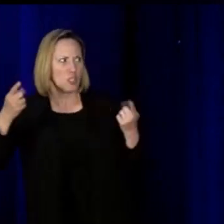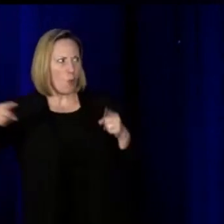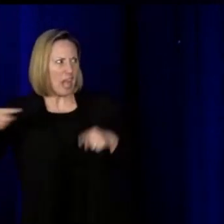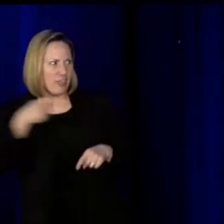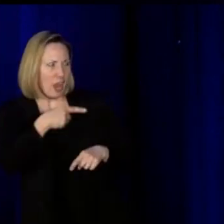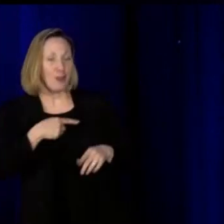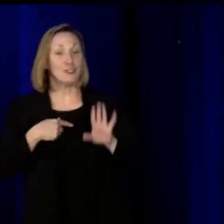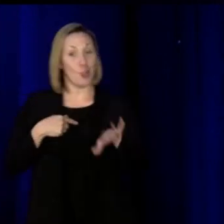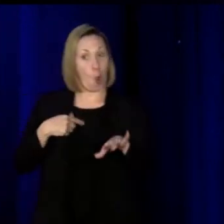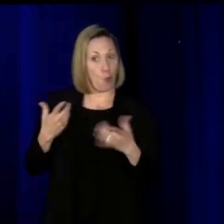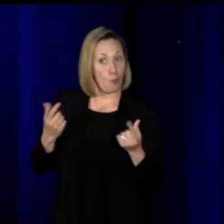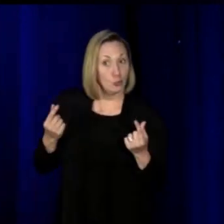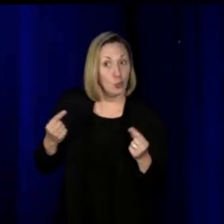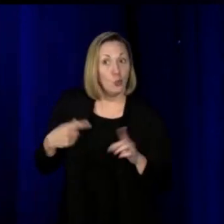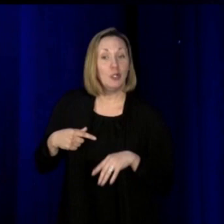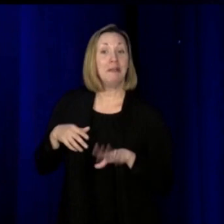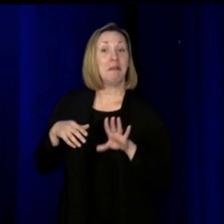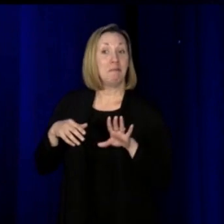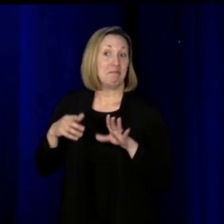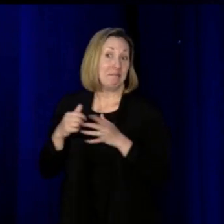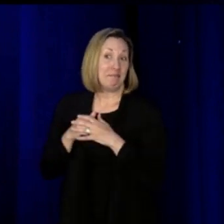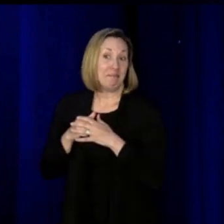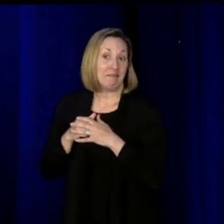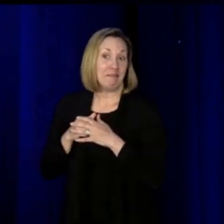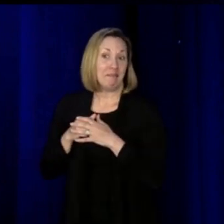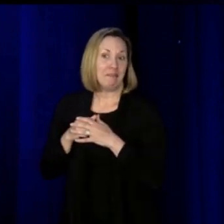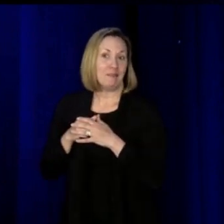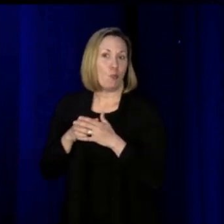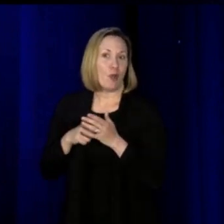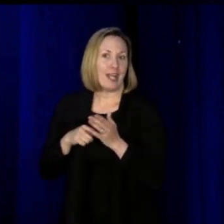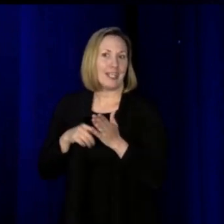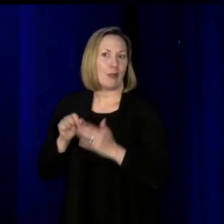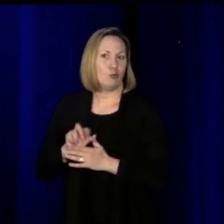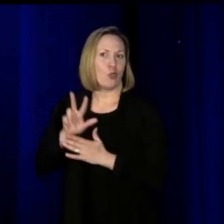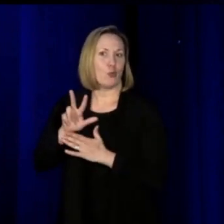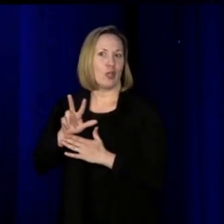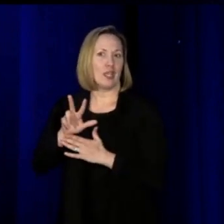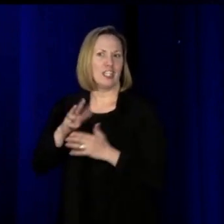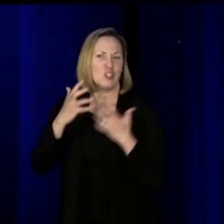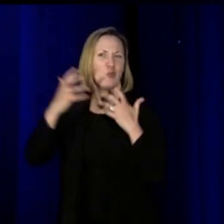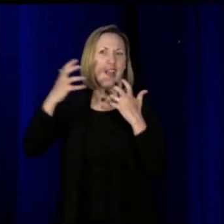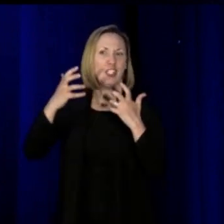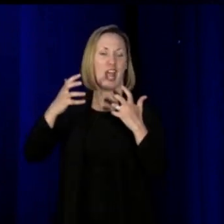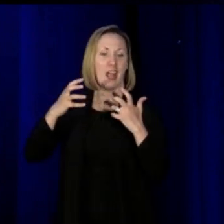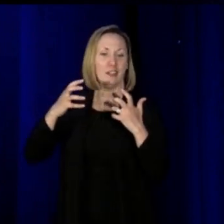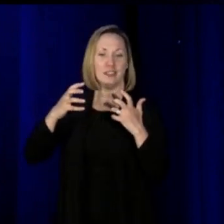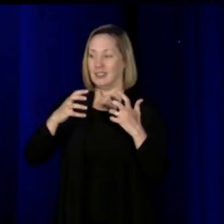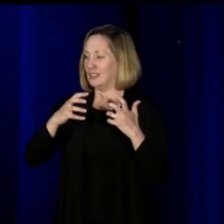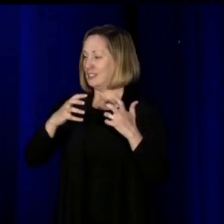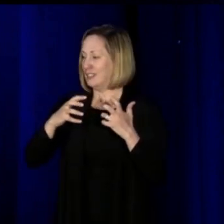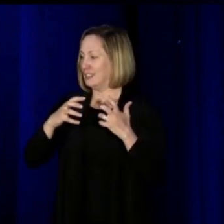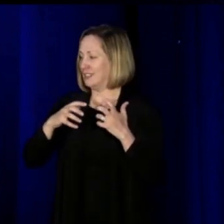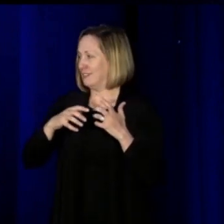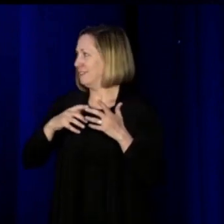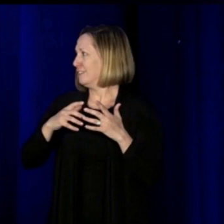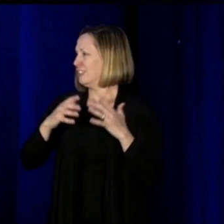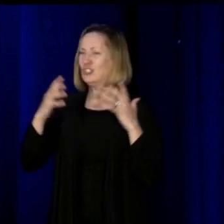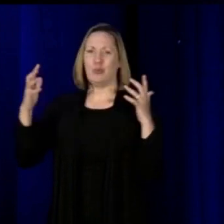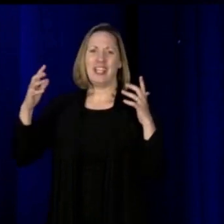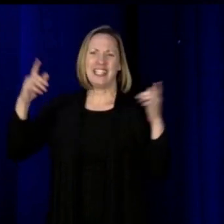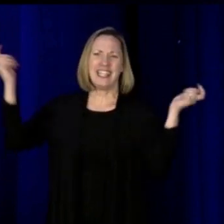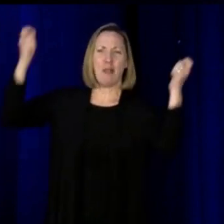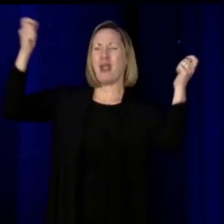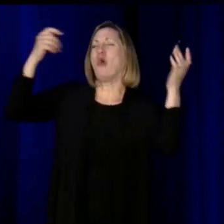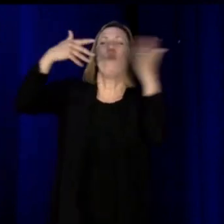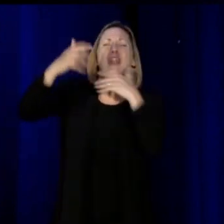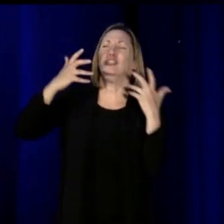I will ask you is, if at the count of 3 you can scream, shout, clap, I don't know, celebrate whatever